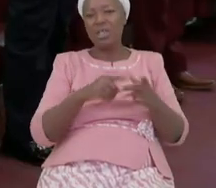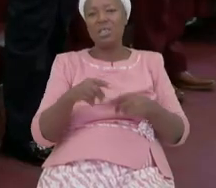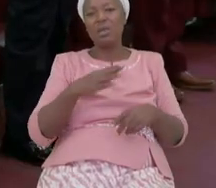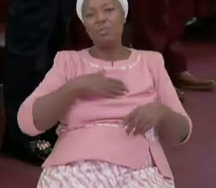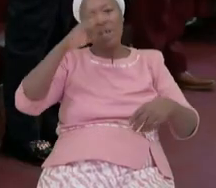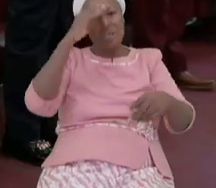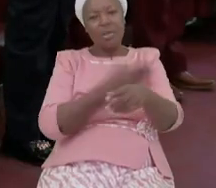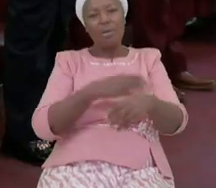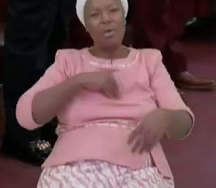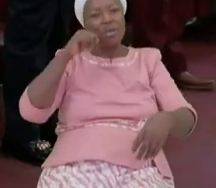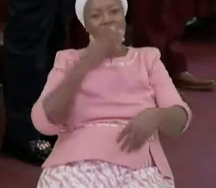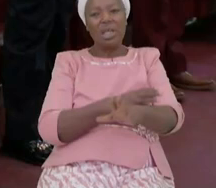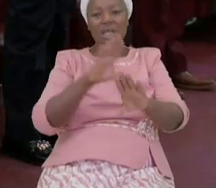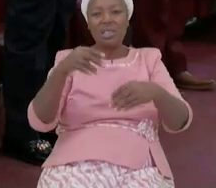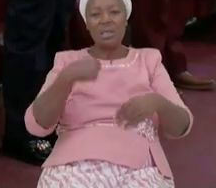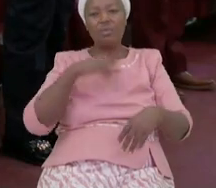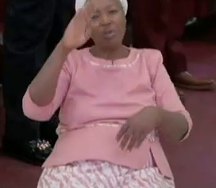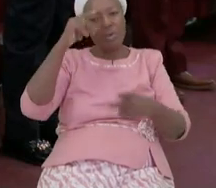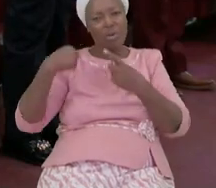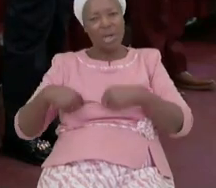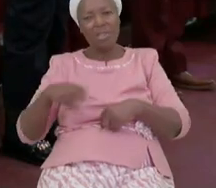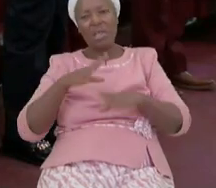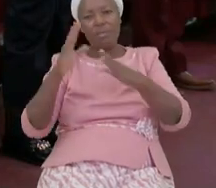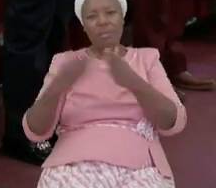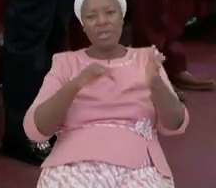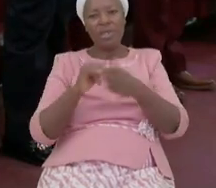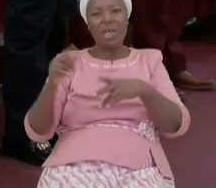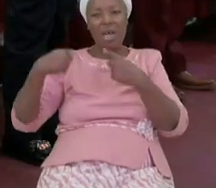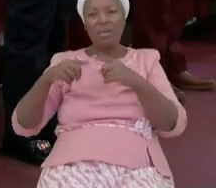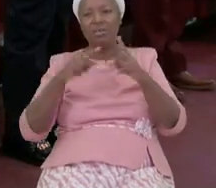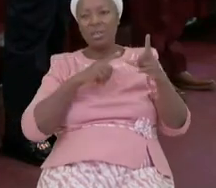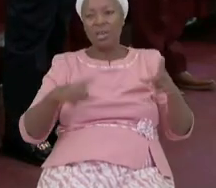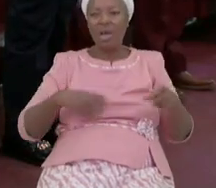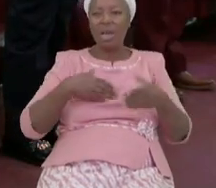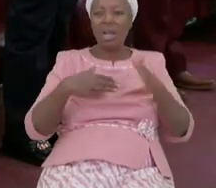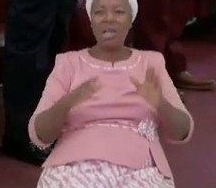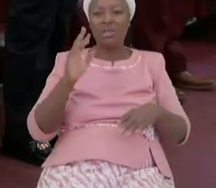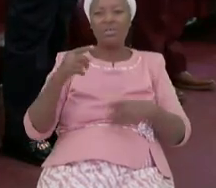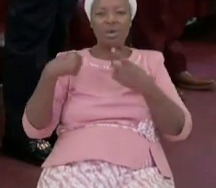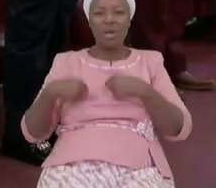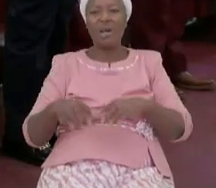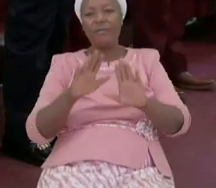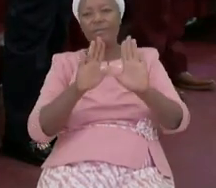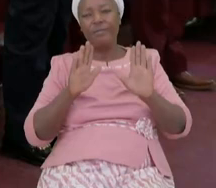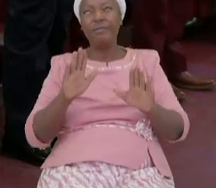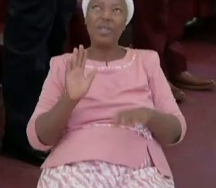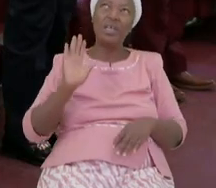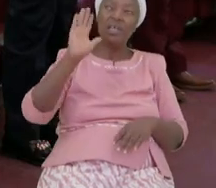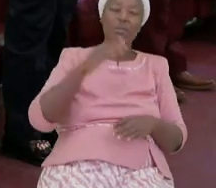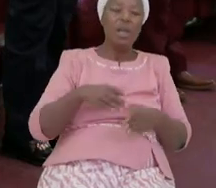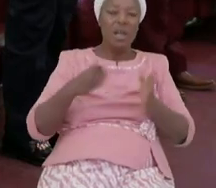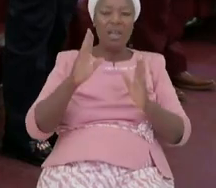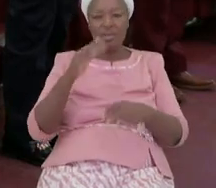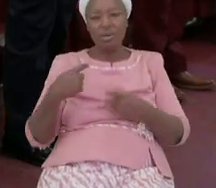daughter, give me your heart. Bring that heart to the Lord, and let your heart fear him. Let your